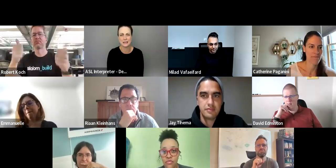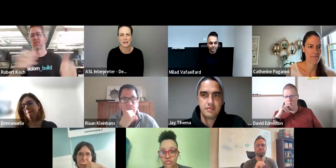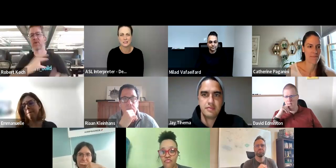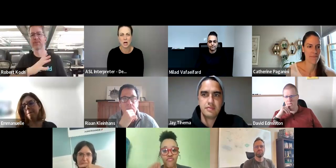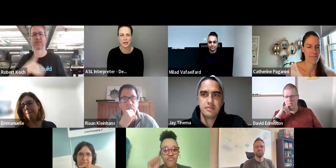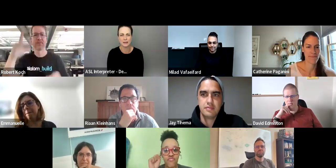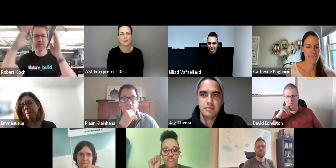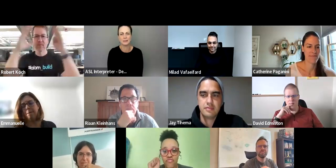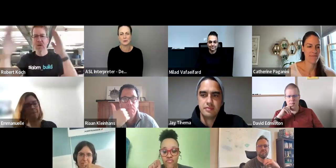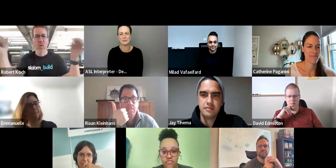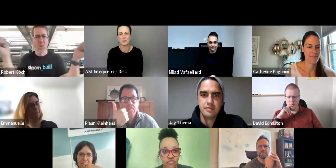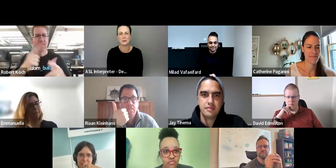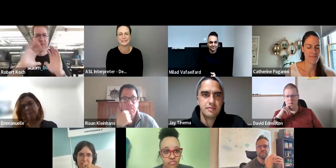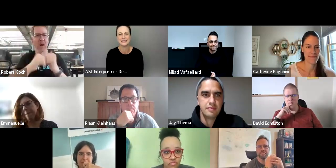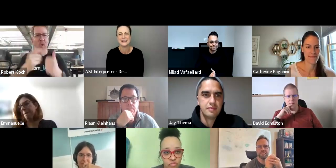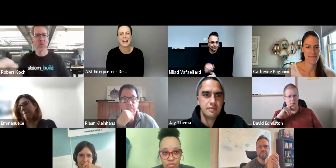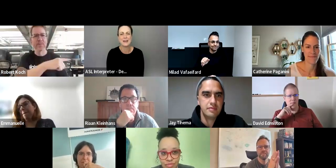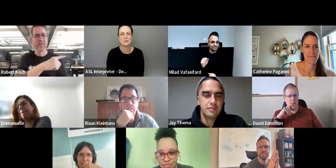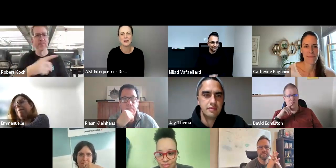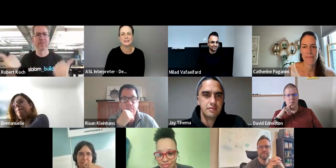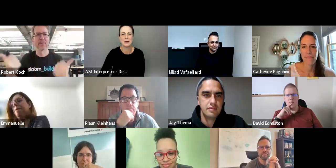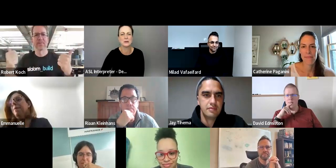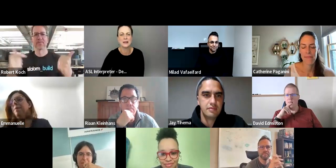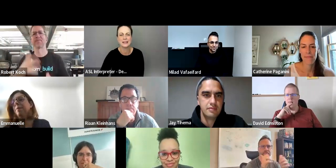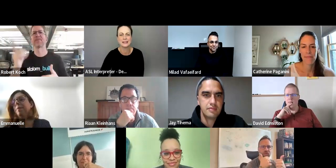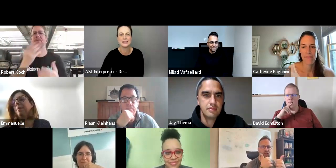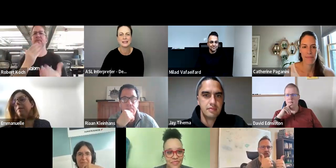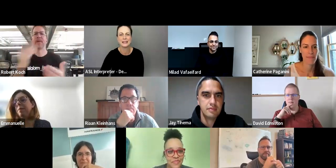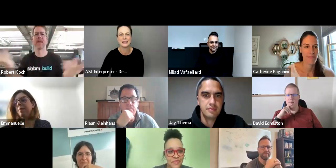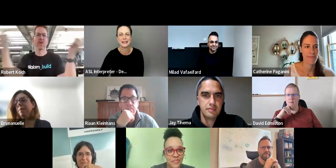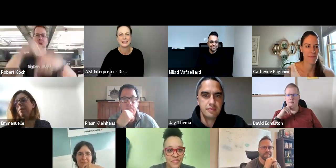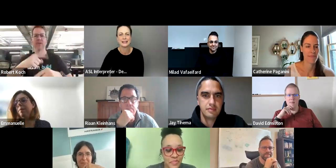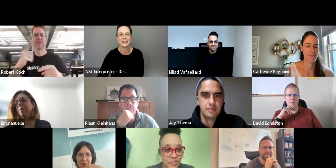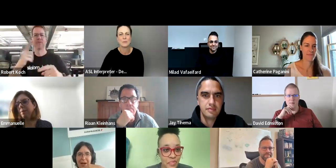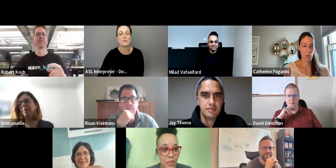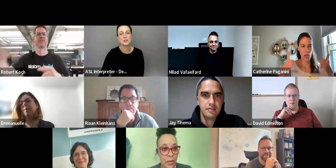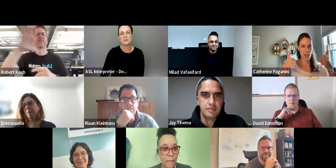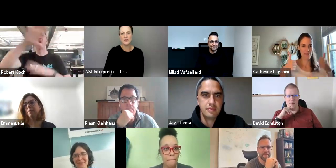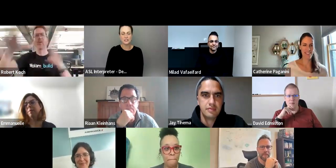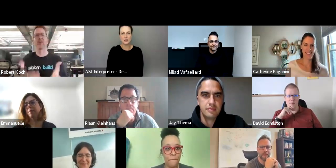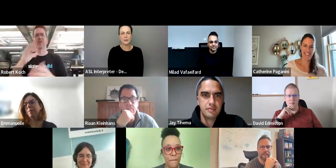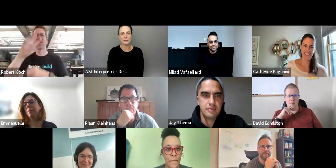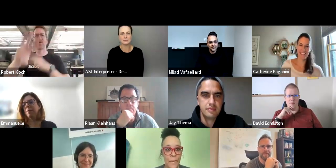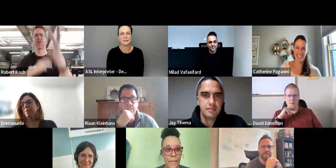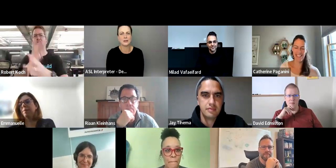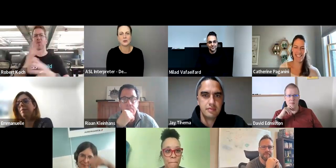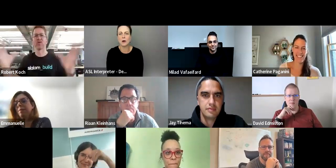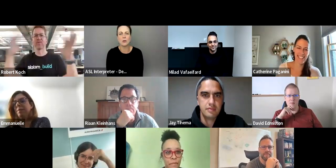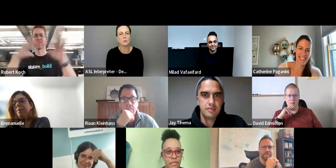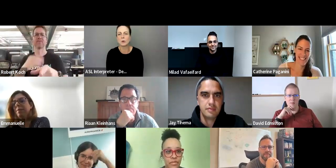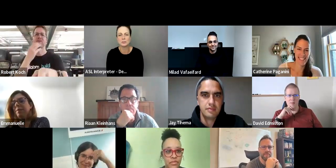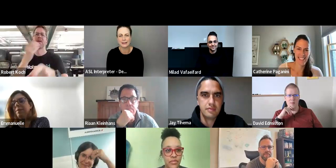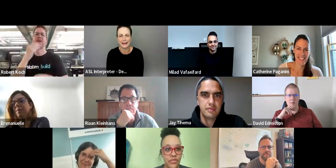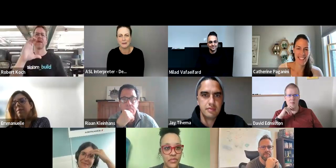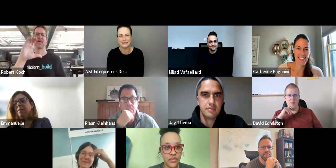I'm seeing heads nodding. All right, we'll go forward. Hi, everyone. How are you doing? Well, first of all, thanks for coming. I know you're